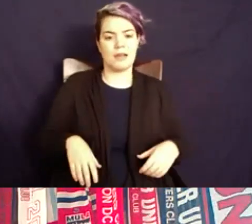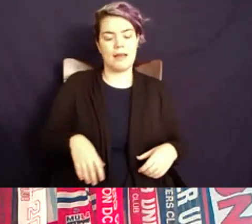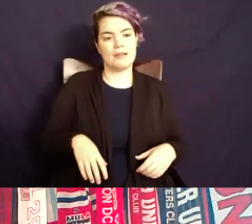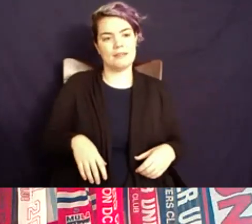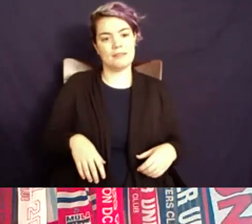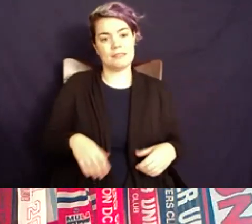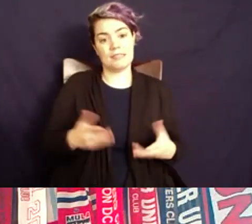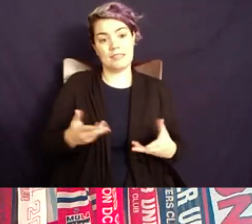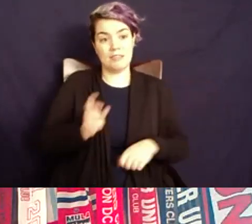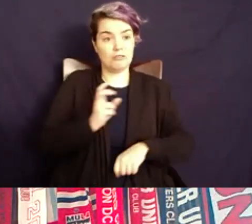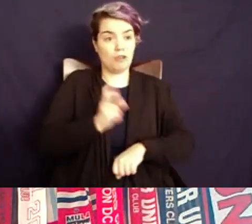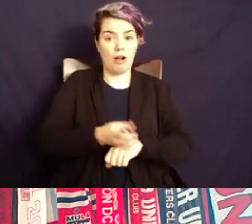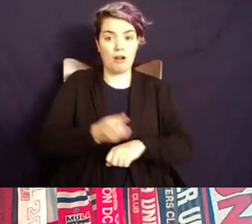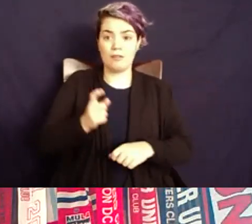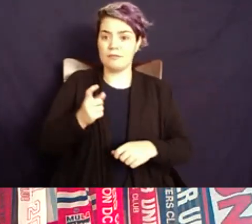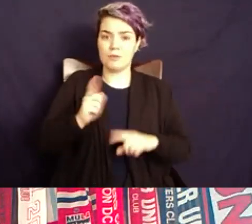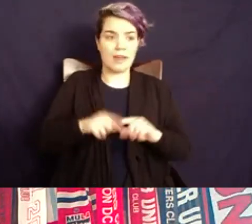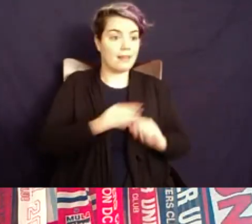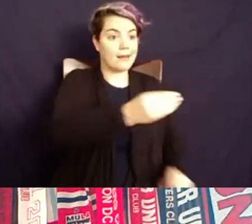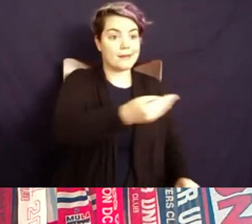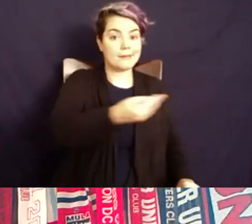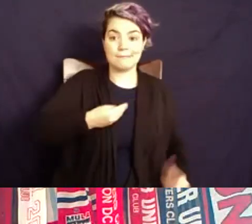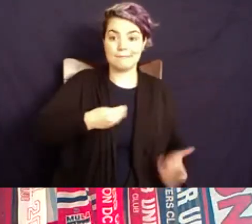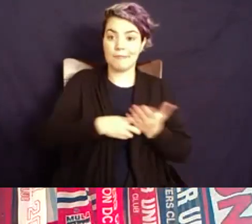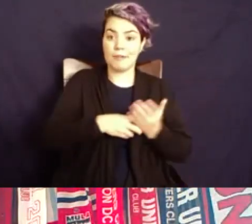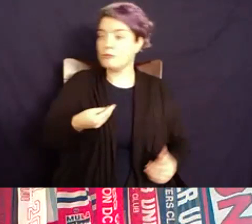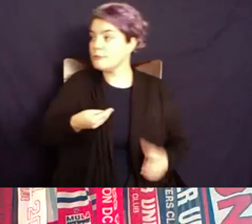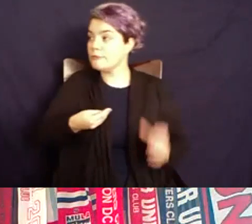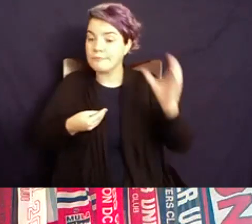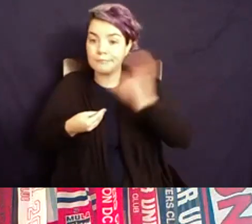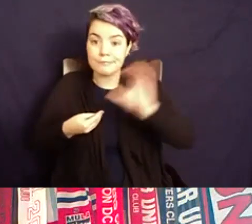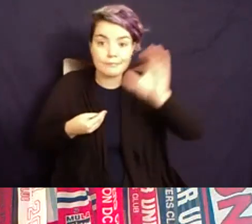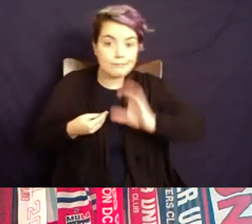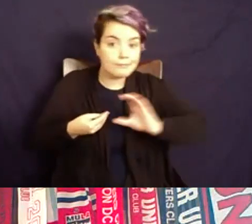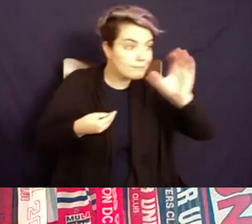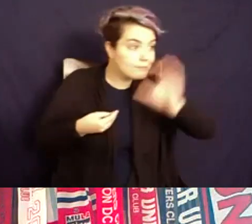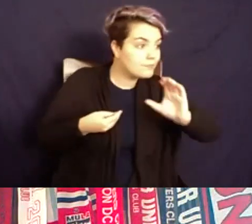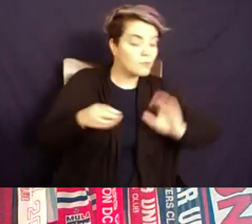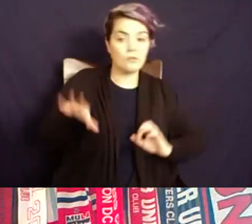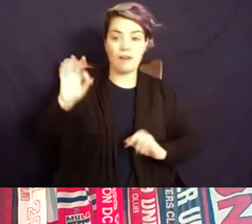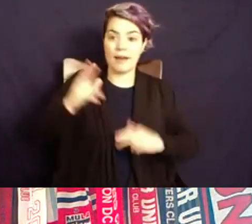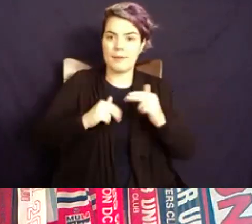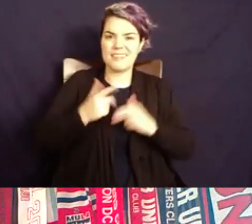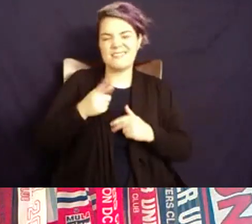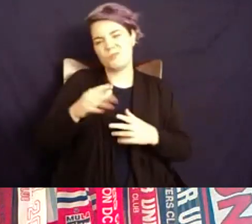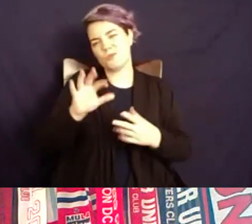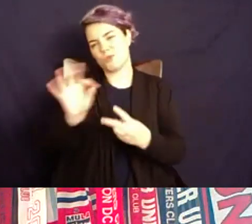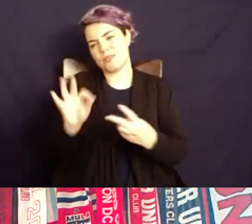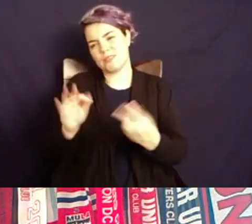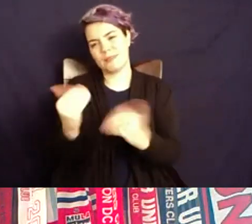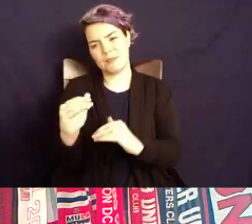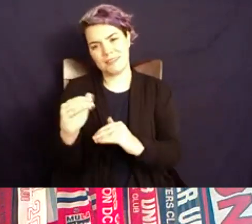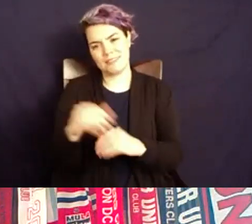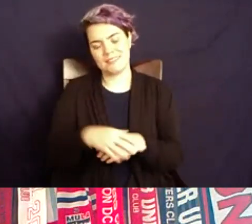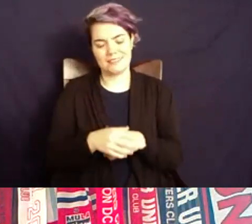just take a voucher and go get a place that works for you and that you like. Your choices are more limited, you know, when you're